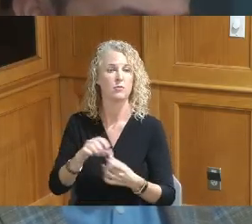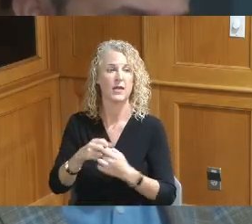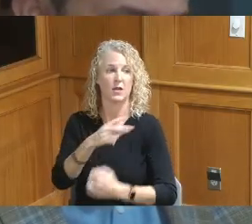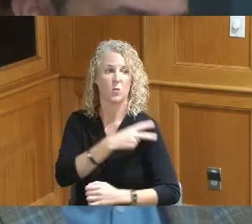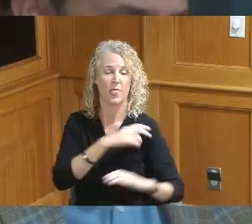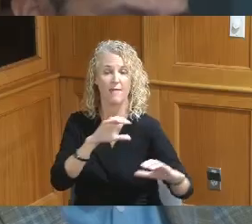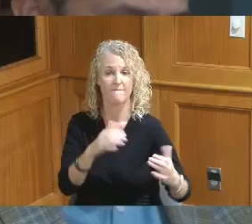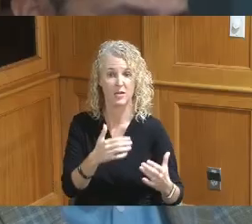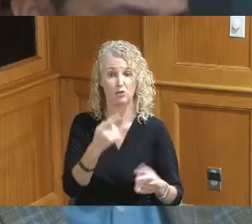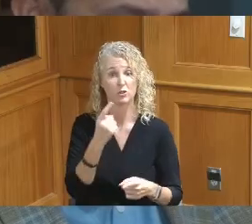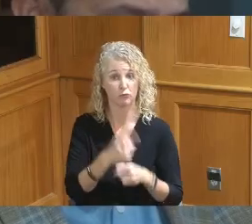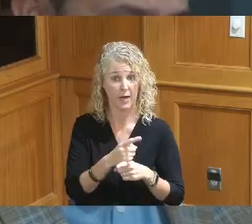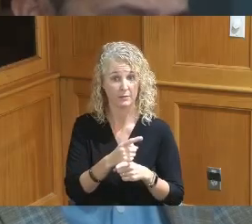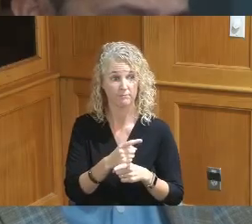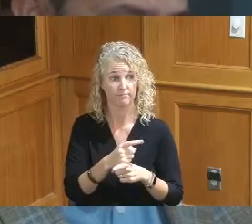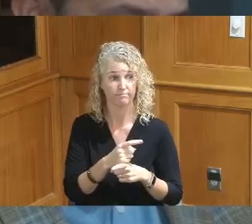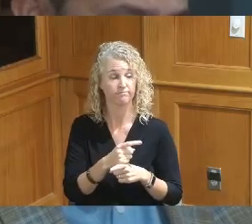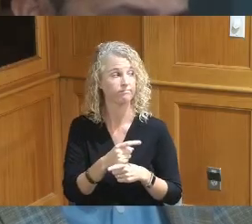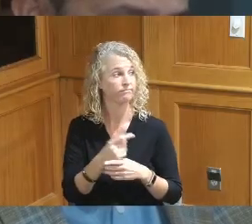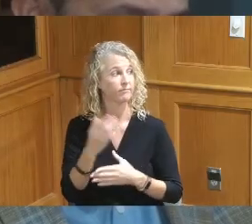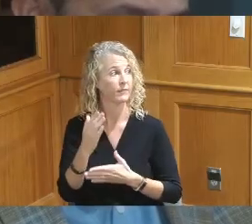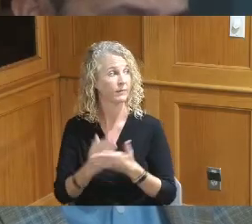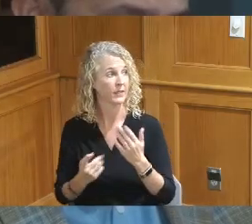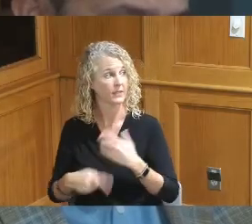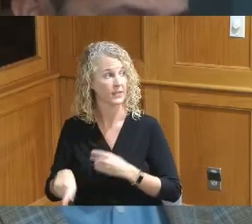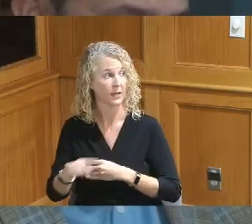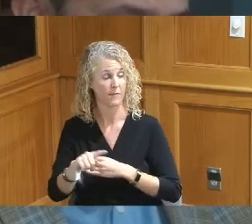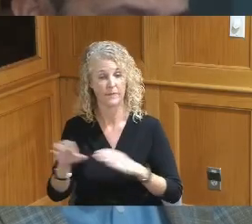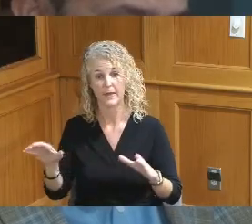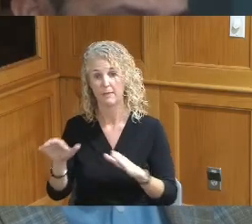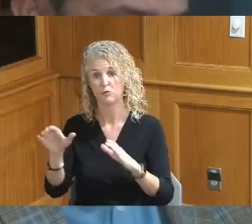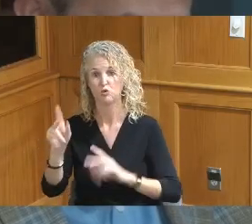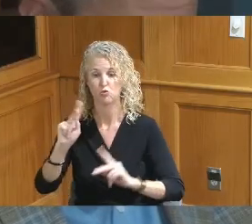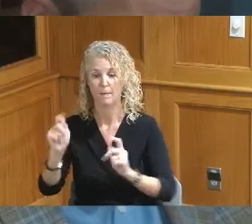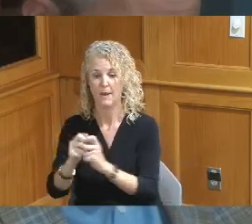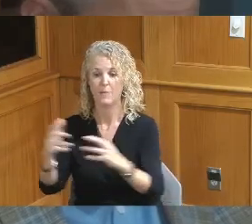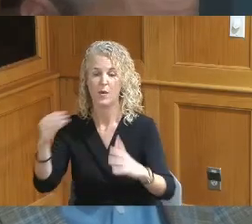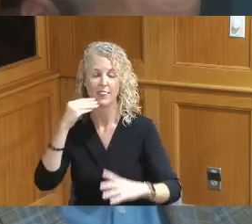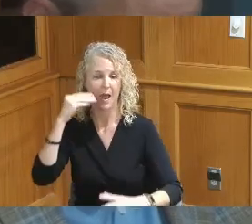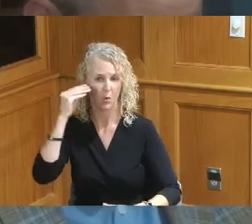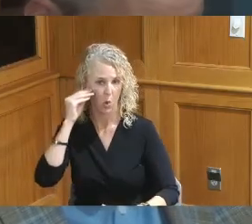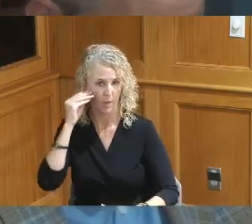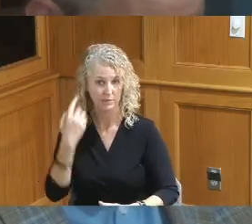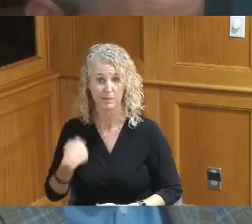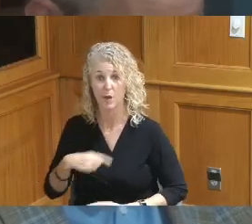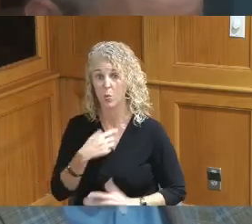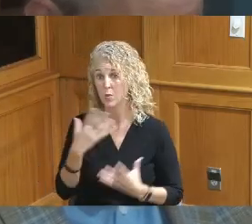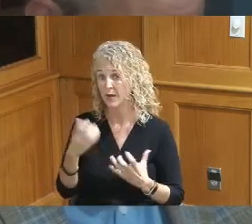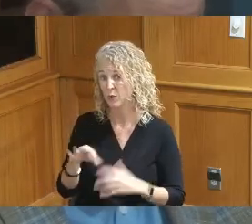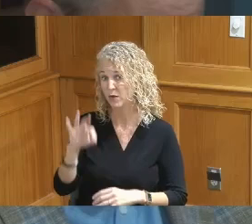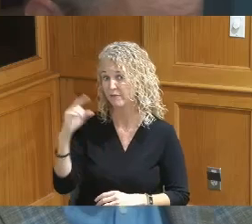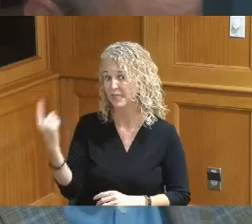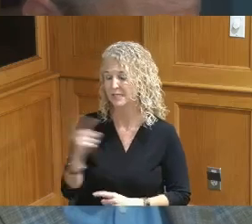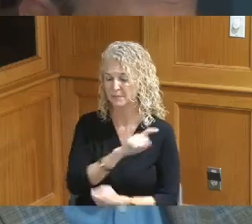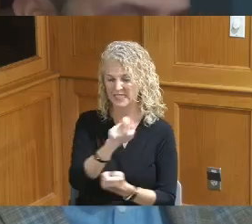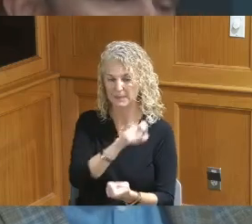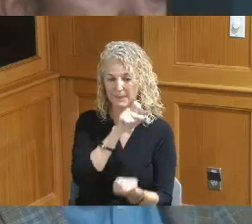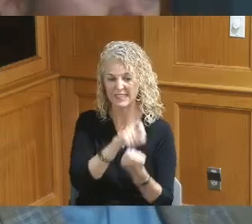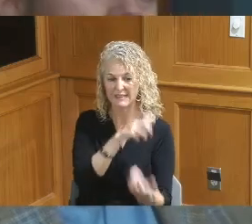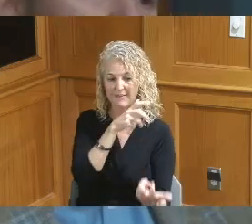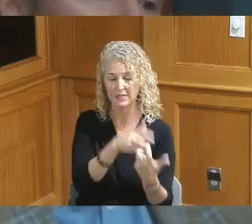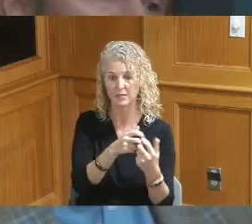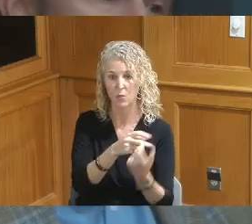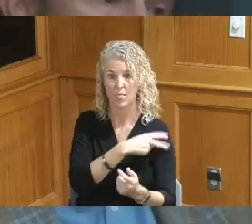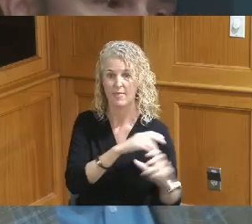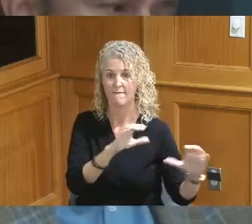veterans. Now, some of them do it just for homeless in general. We're looking for something for veterans.